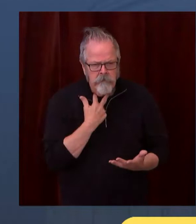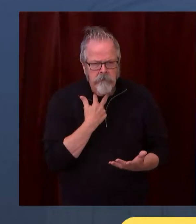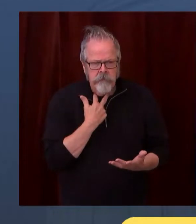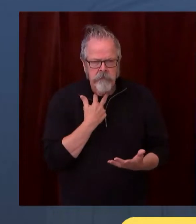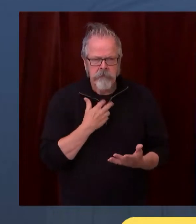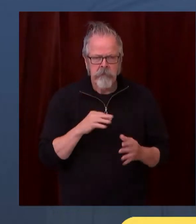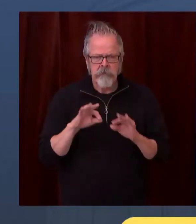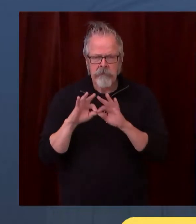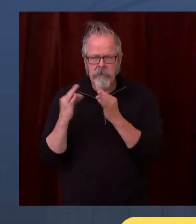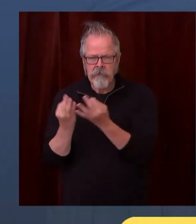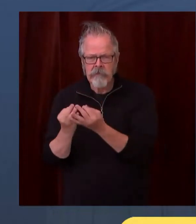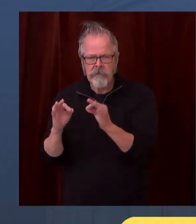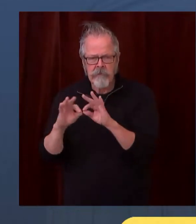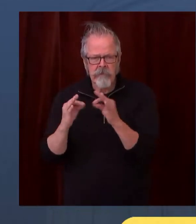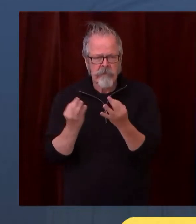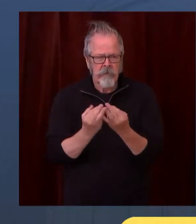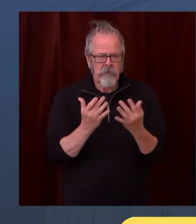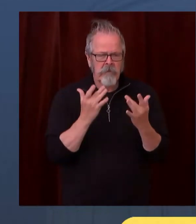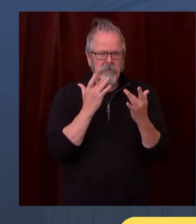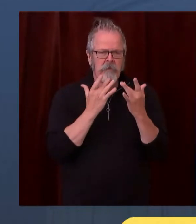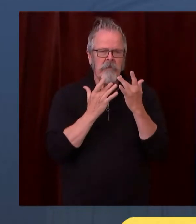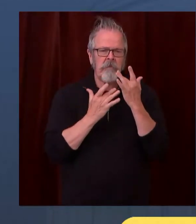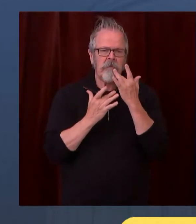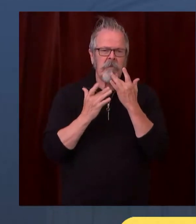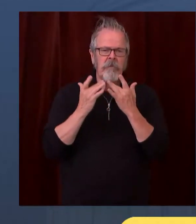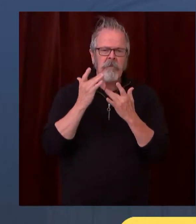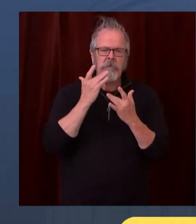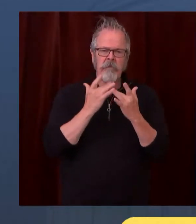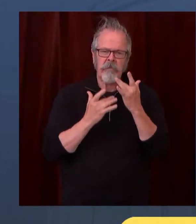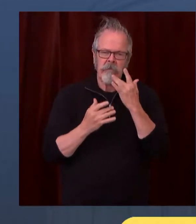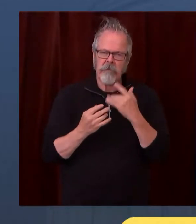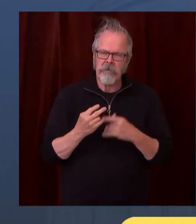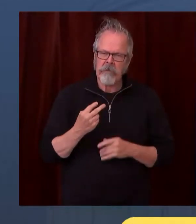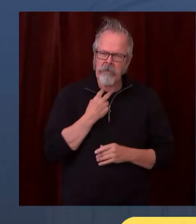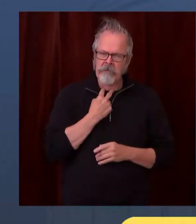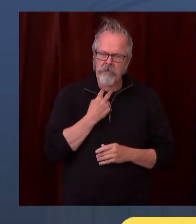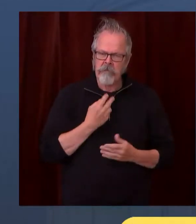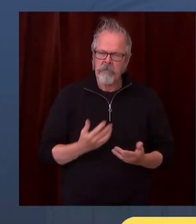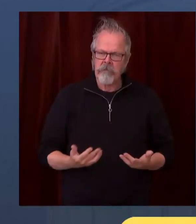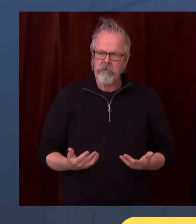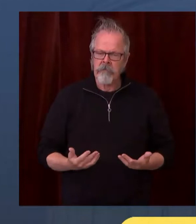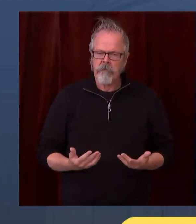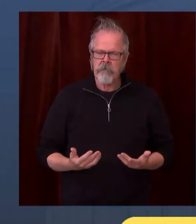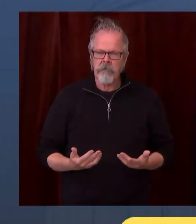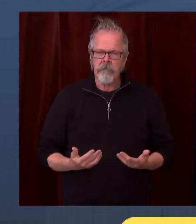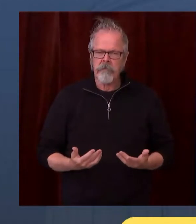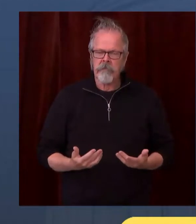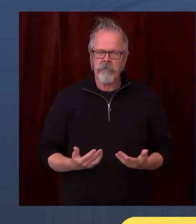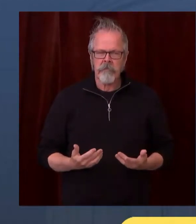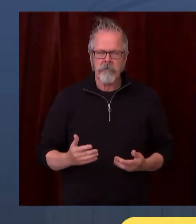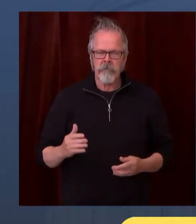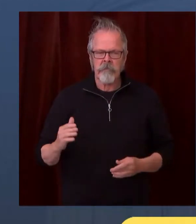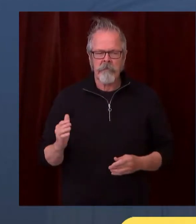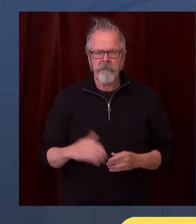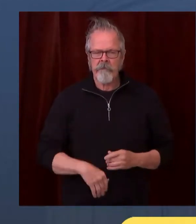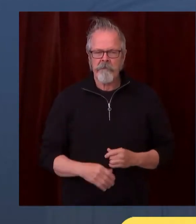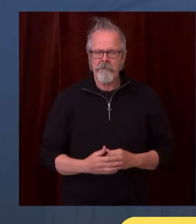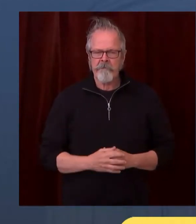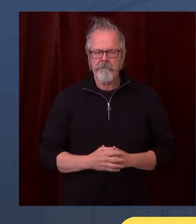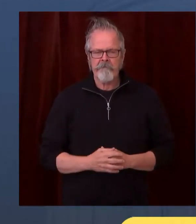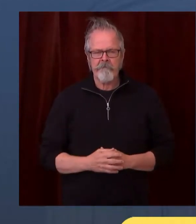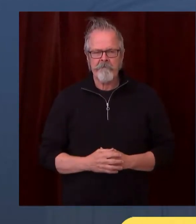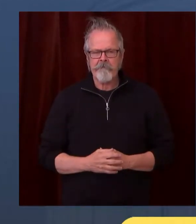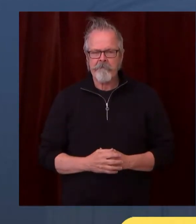it is reasonable to see if there is some benefit to Washington workers, so we are inclined to make an application. We have not